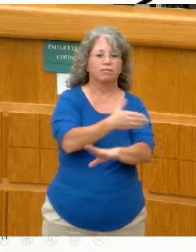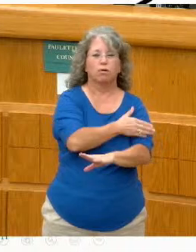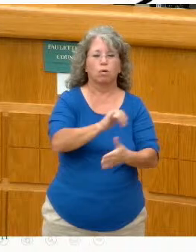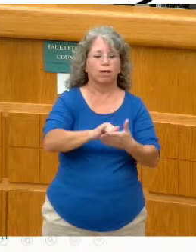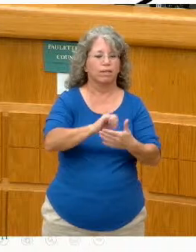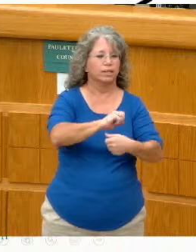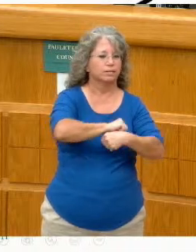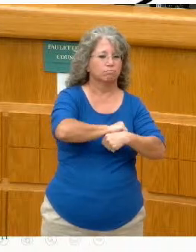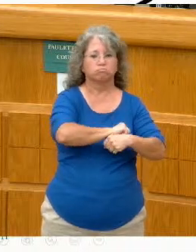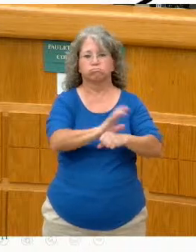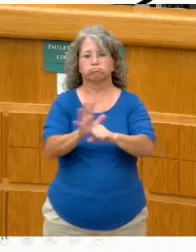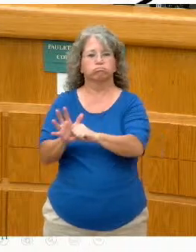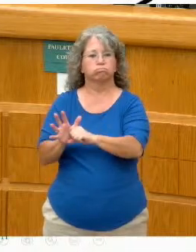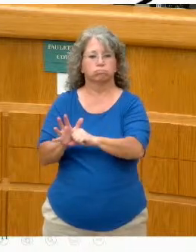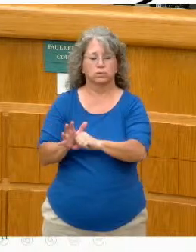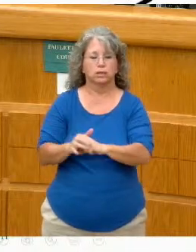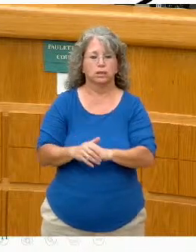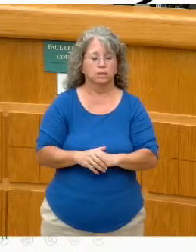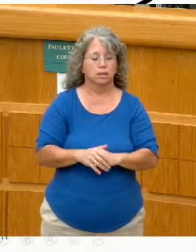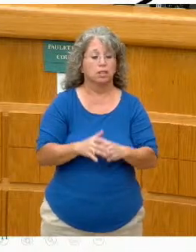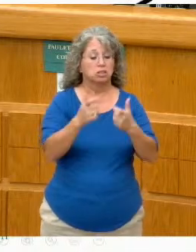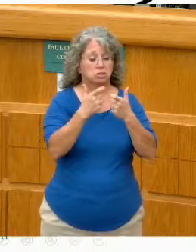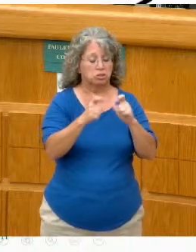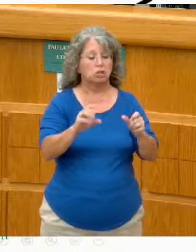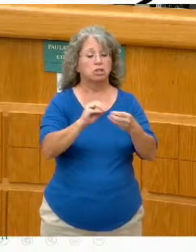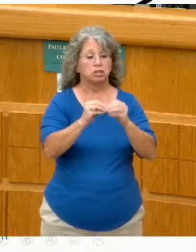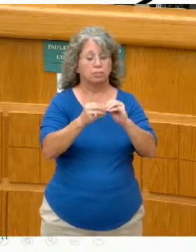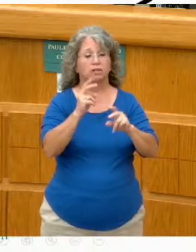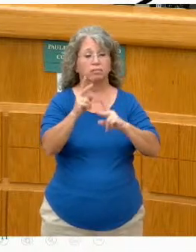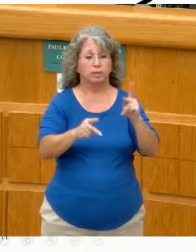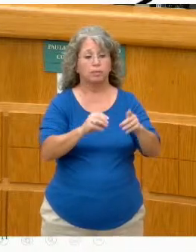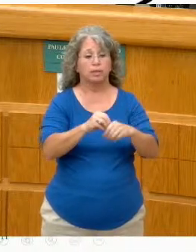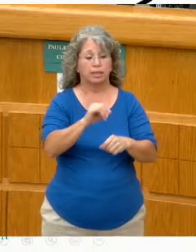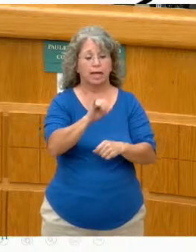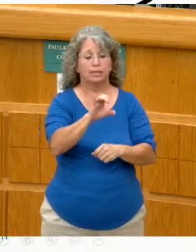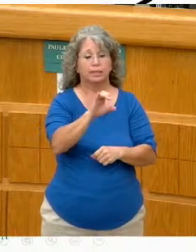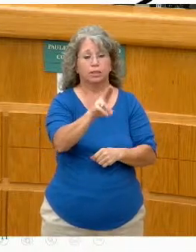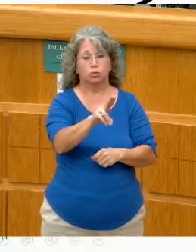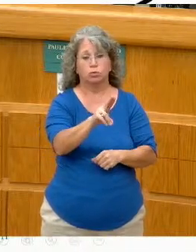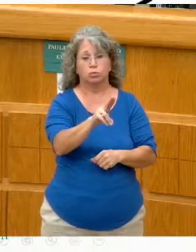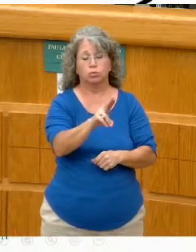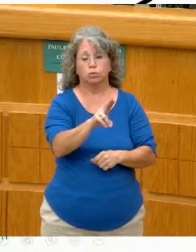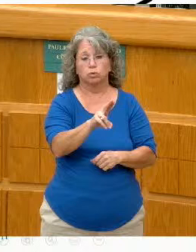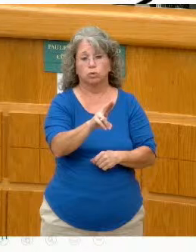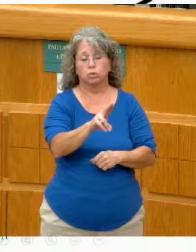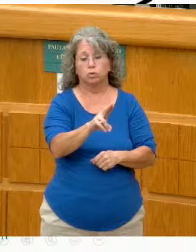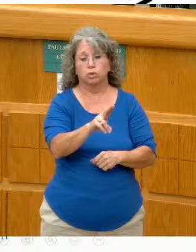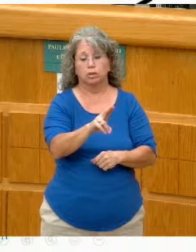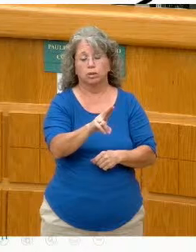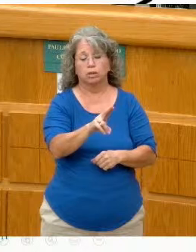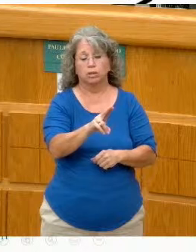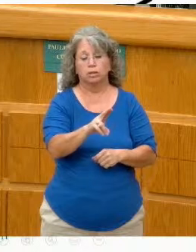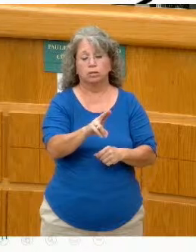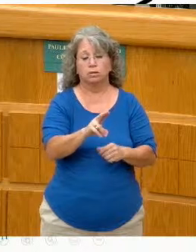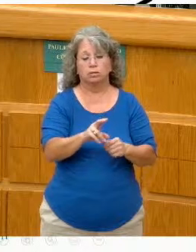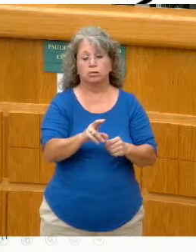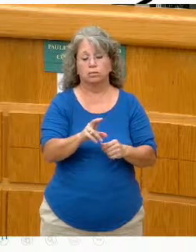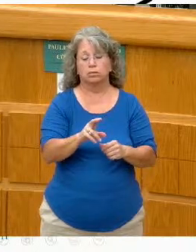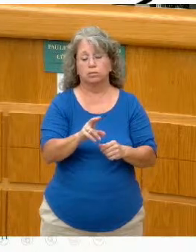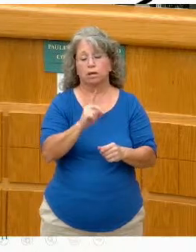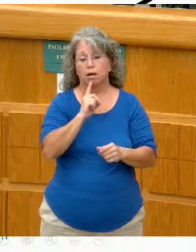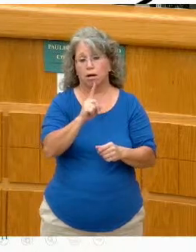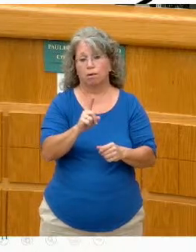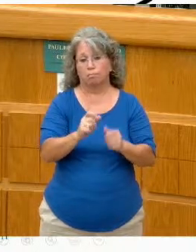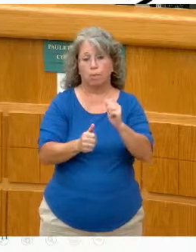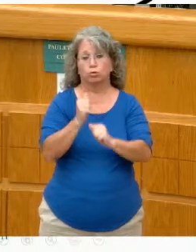outbreak. And a very large number of the people in the ICU, almost 50%, are COVID patients, and